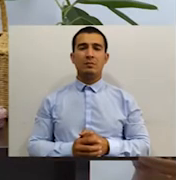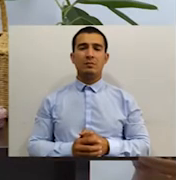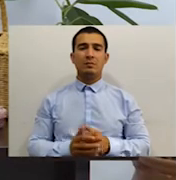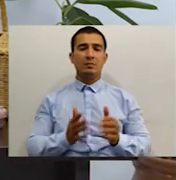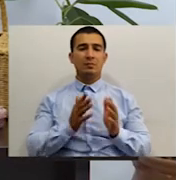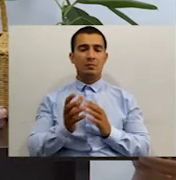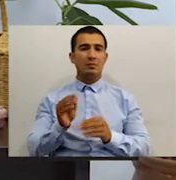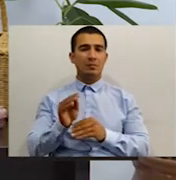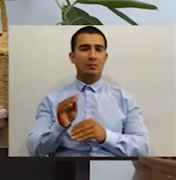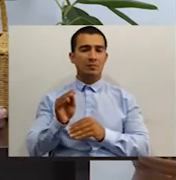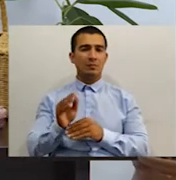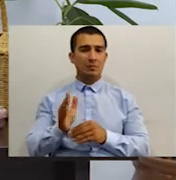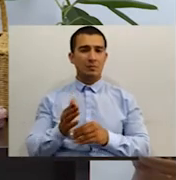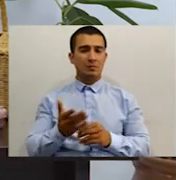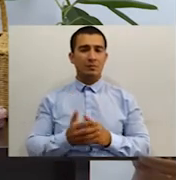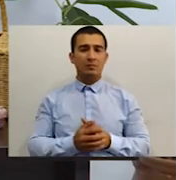Yana qo'shamiz.